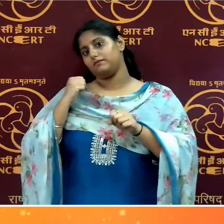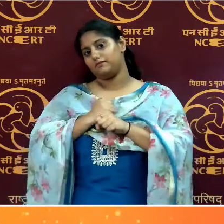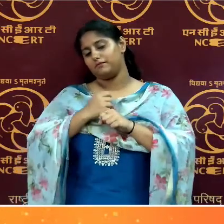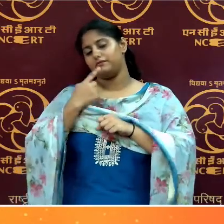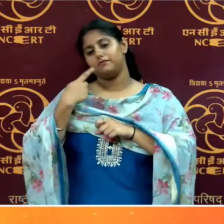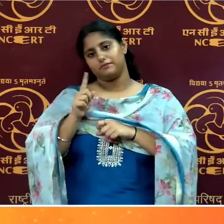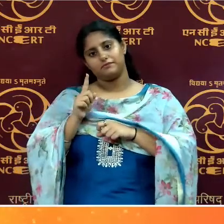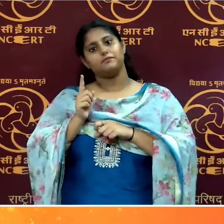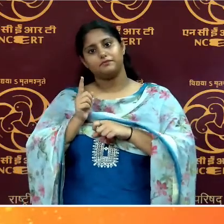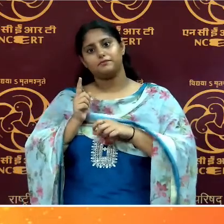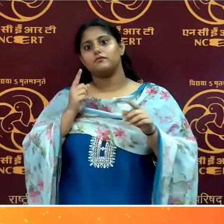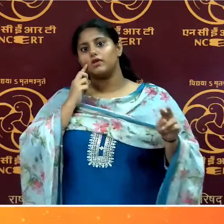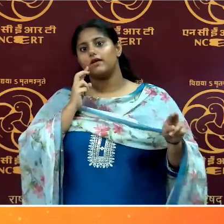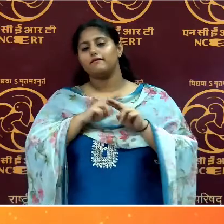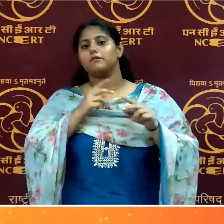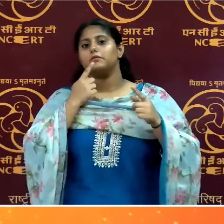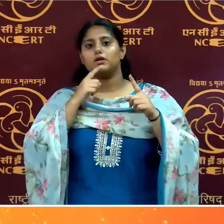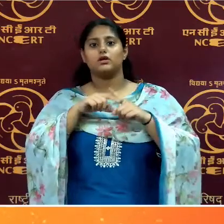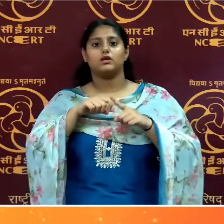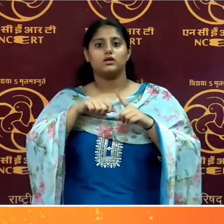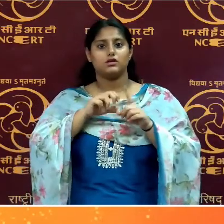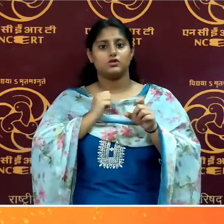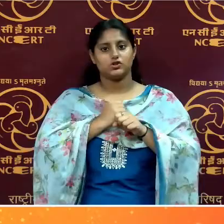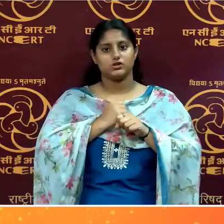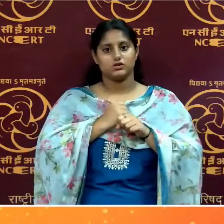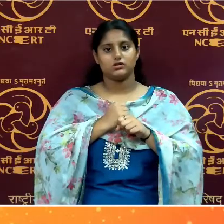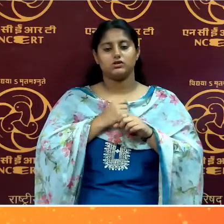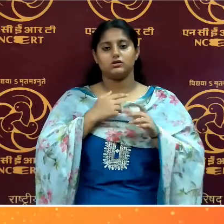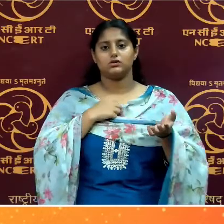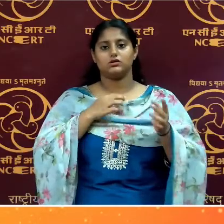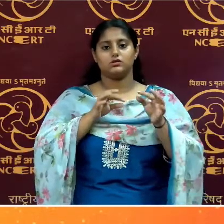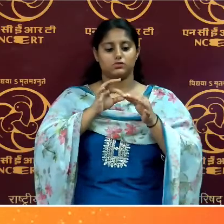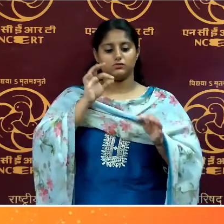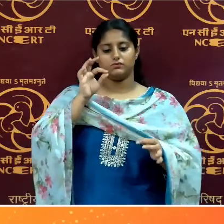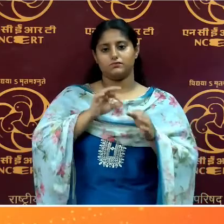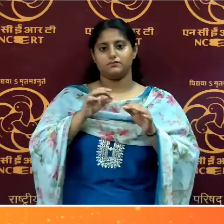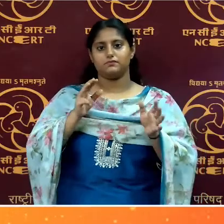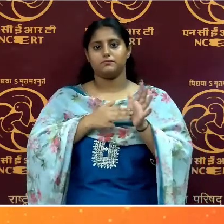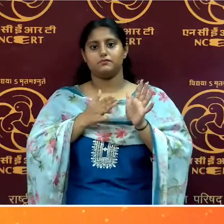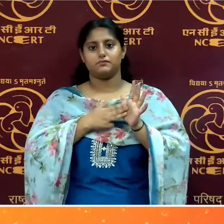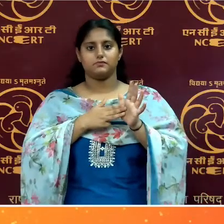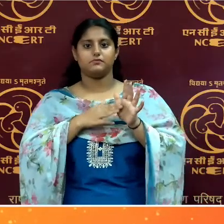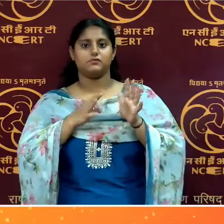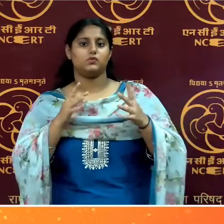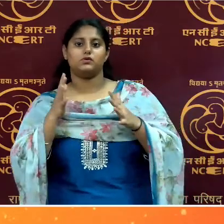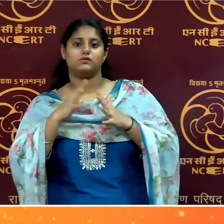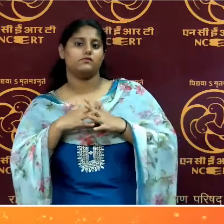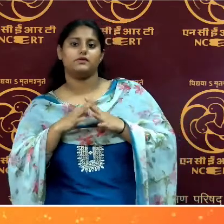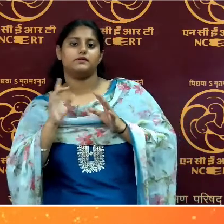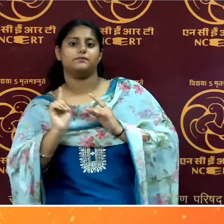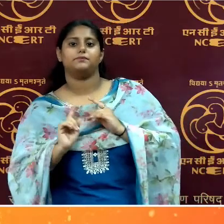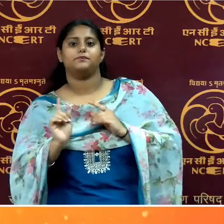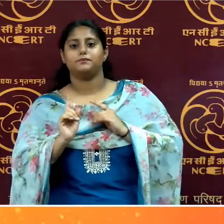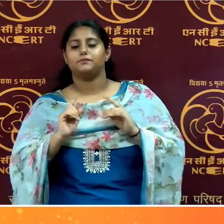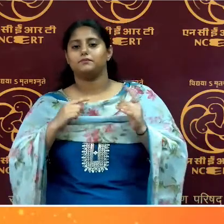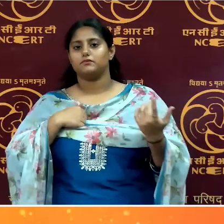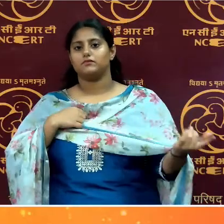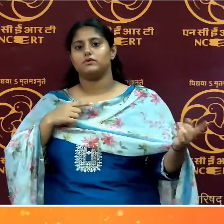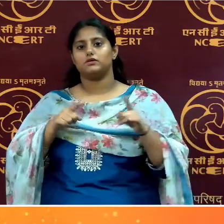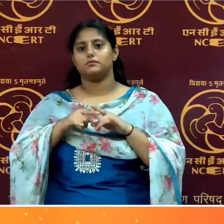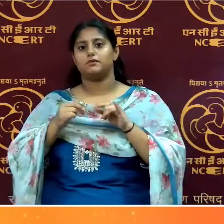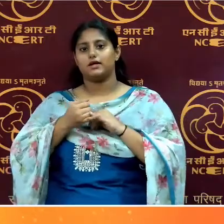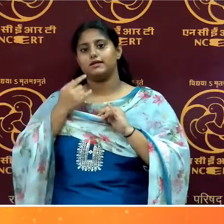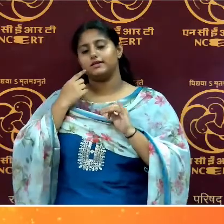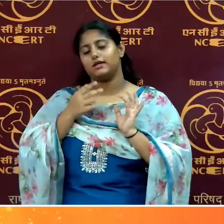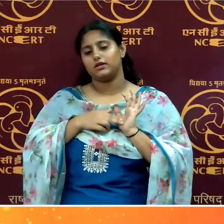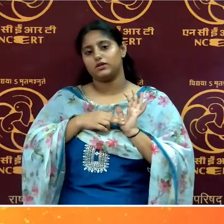we say in kgs, we are exactly measuring the Mass. Okay. not the weight. Okay. And what's the SI unit for weight then? That is for